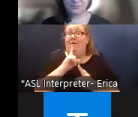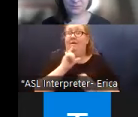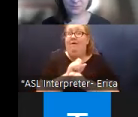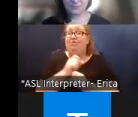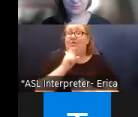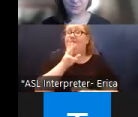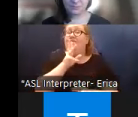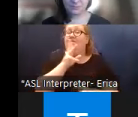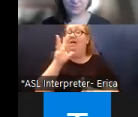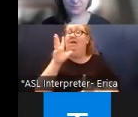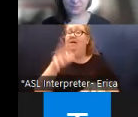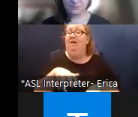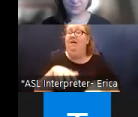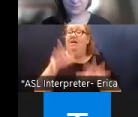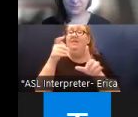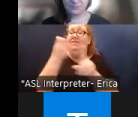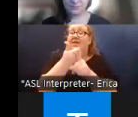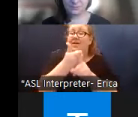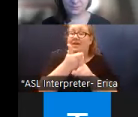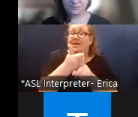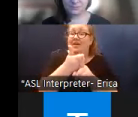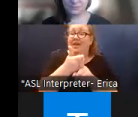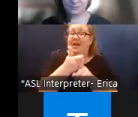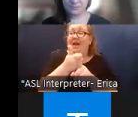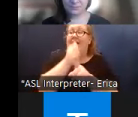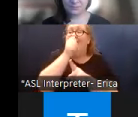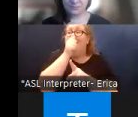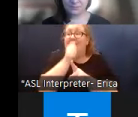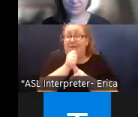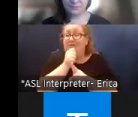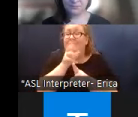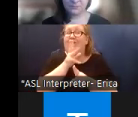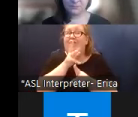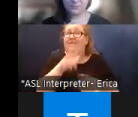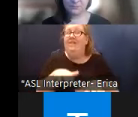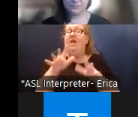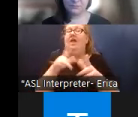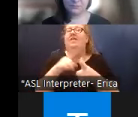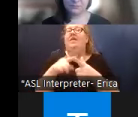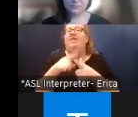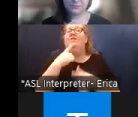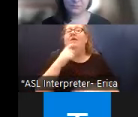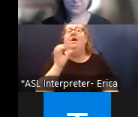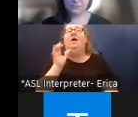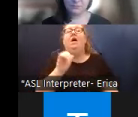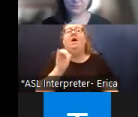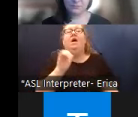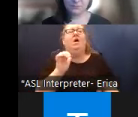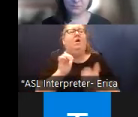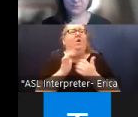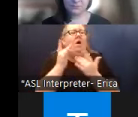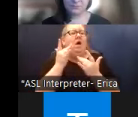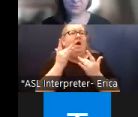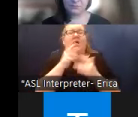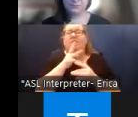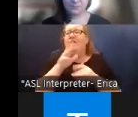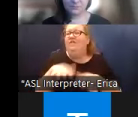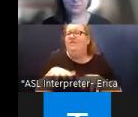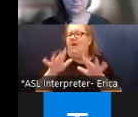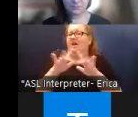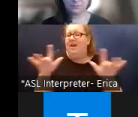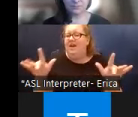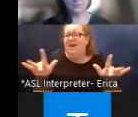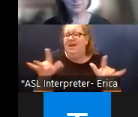they what's it called, endure the flooding, then they start to say, oh, you know, how come there's flooding, yada yada yada, when they could have, you